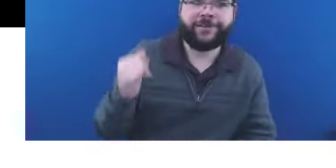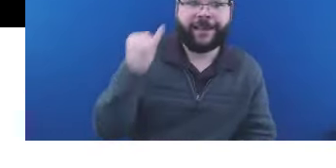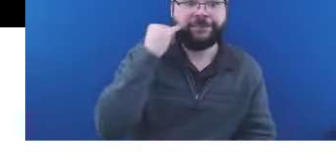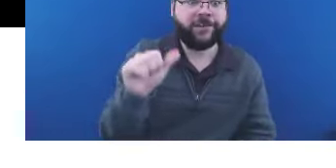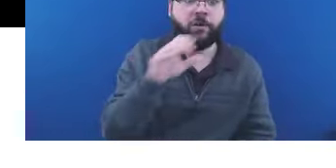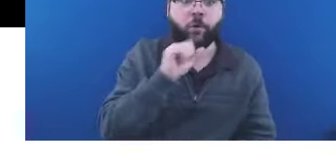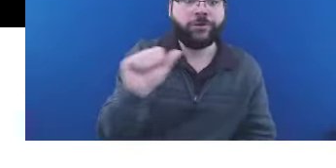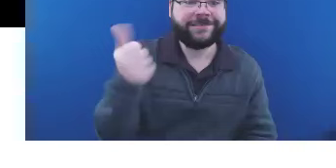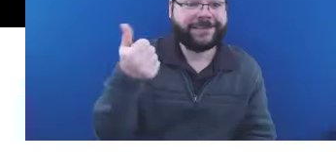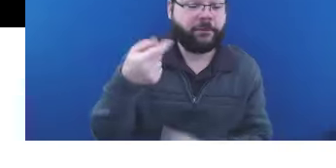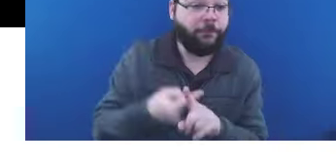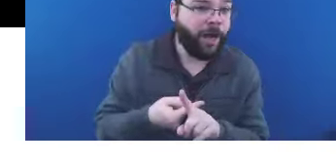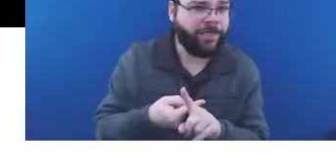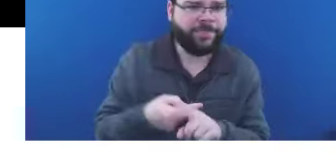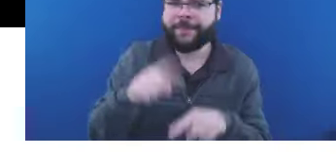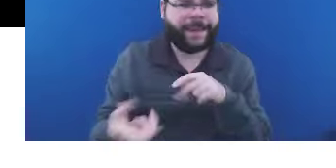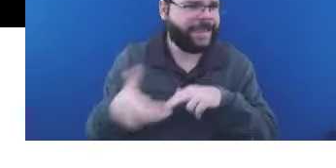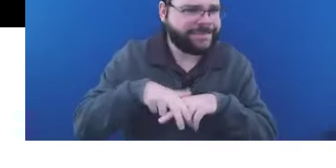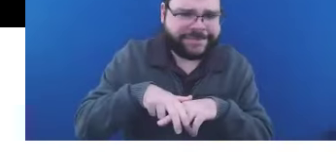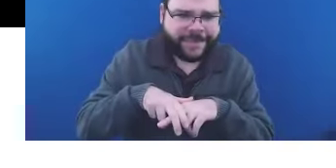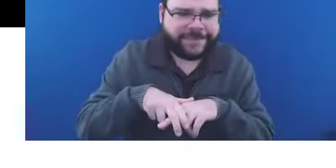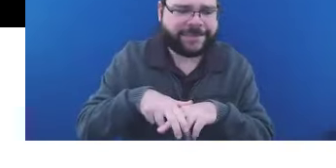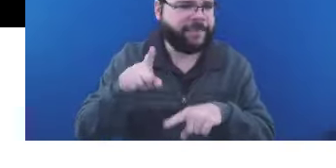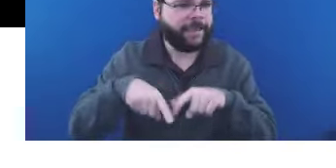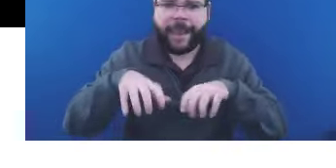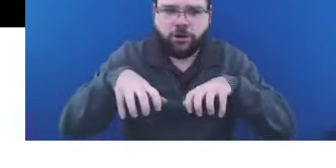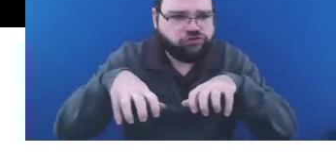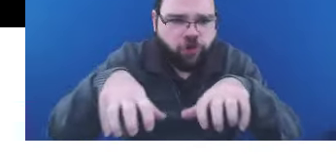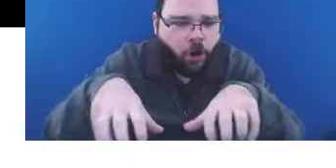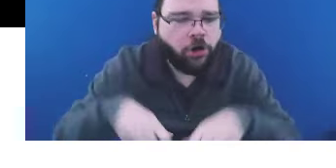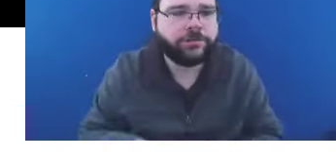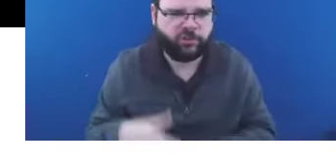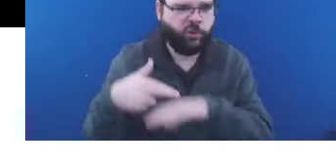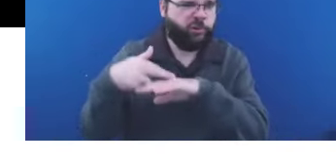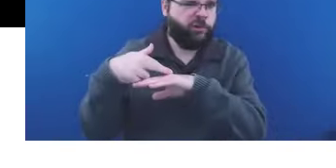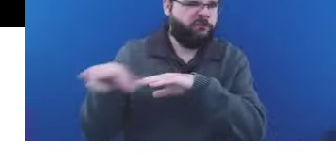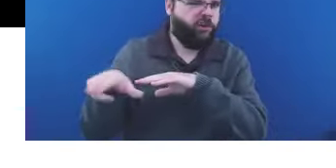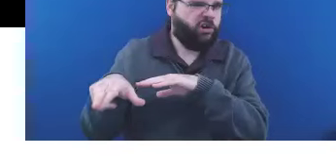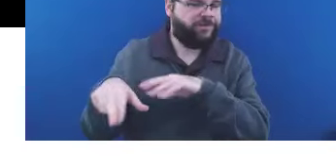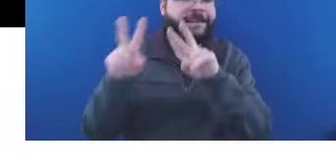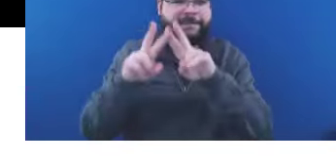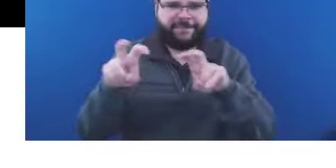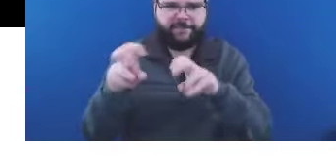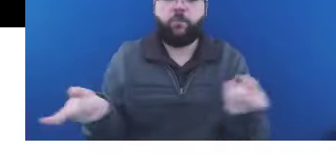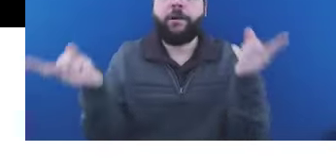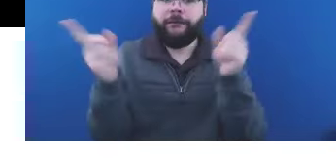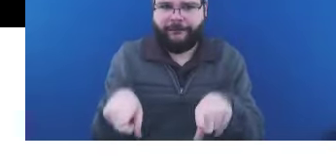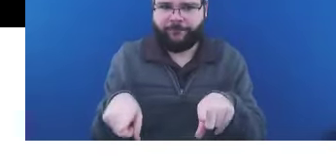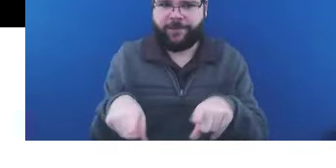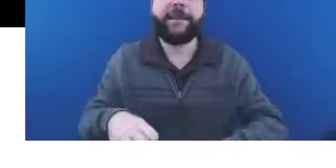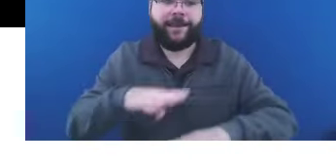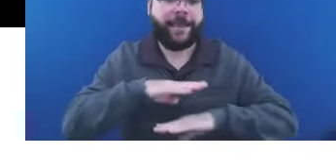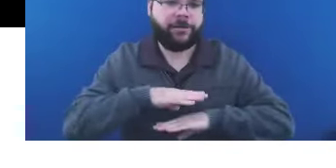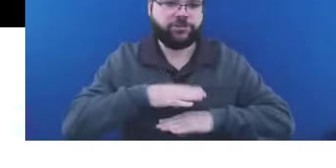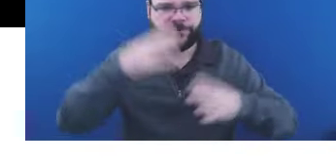months old, they're not sitting up or they're not crawling. You would refer, the assessment would be done, and eligibility